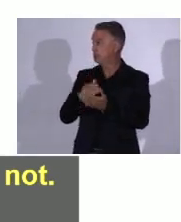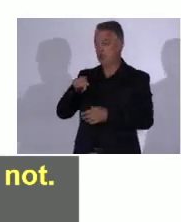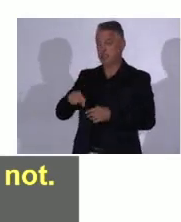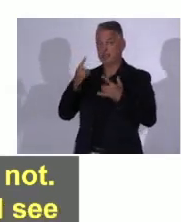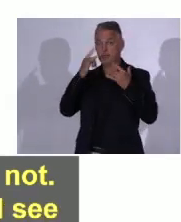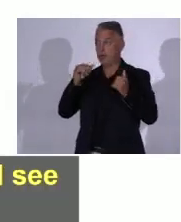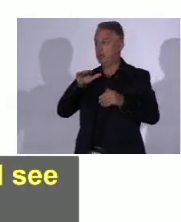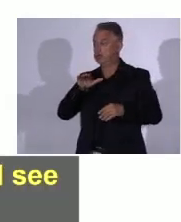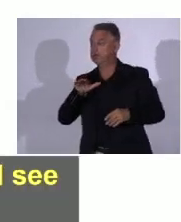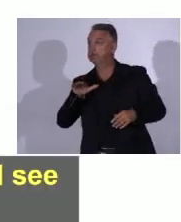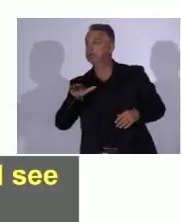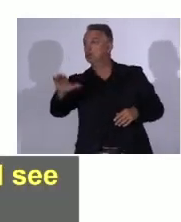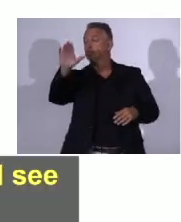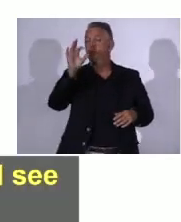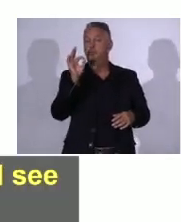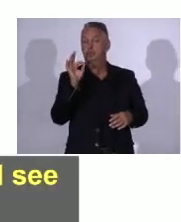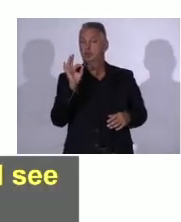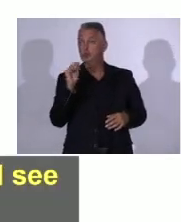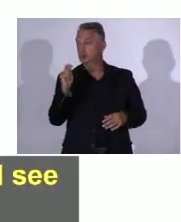started not too long from now.